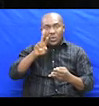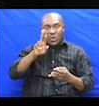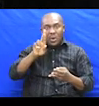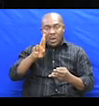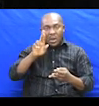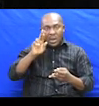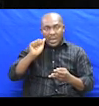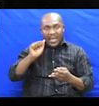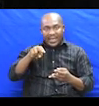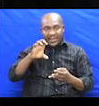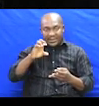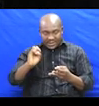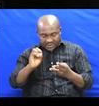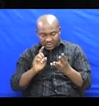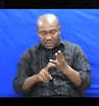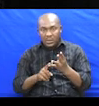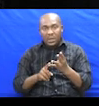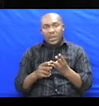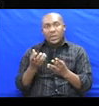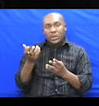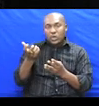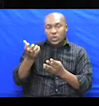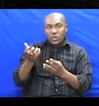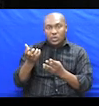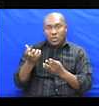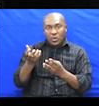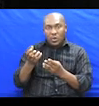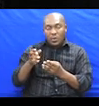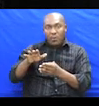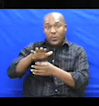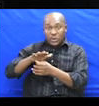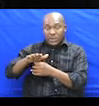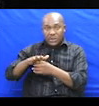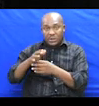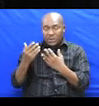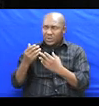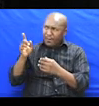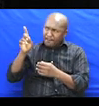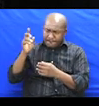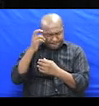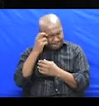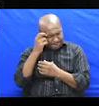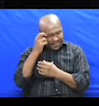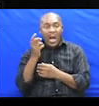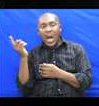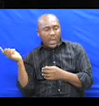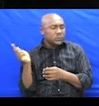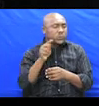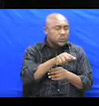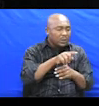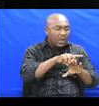insurance, as well as good working conditions. Therefore, European